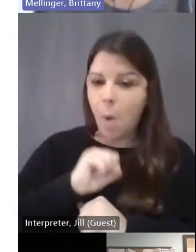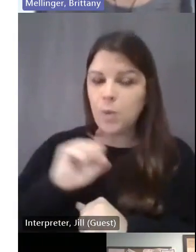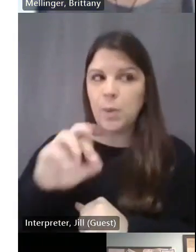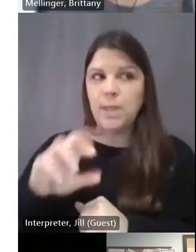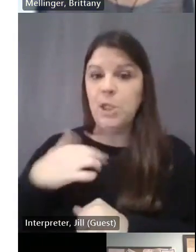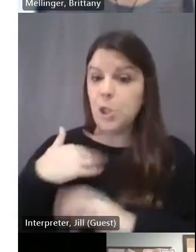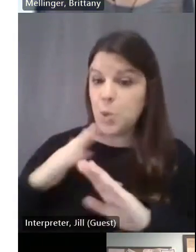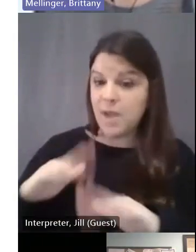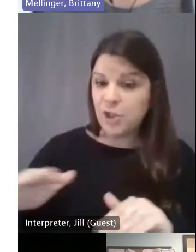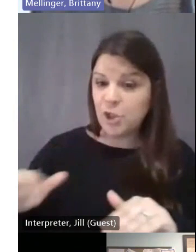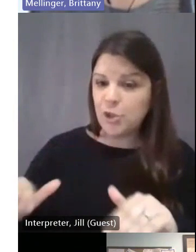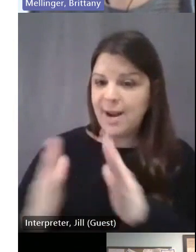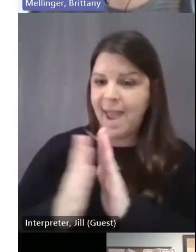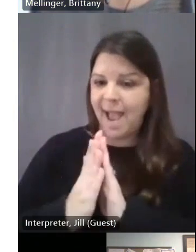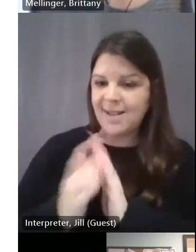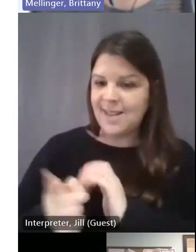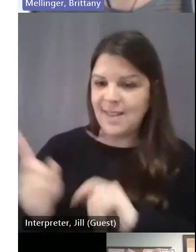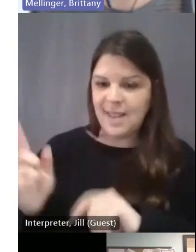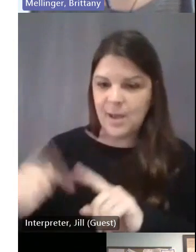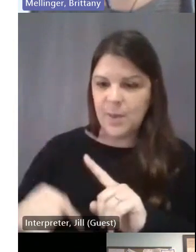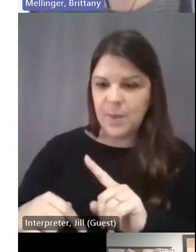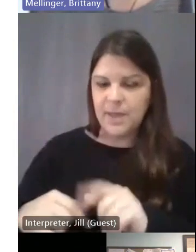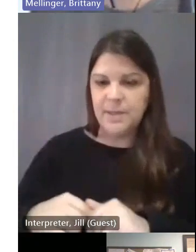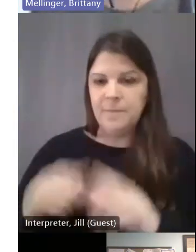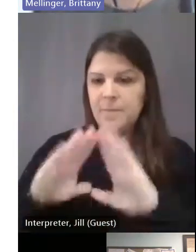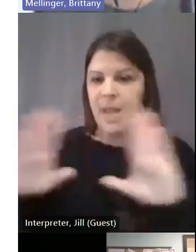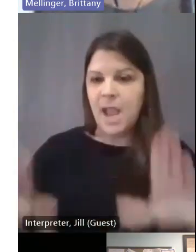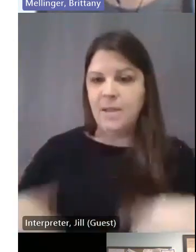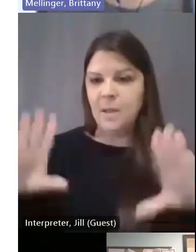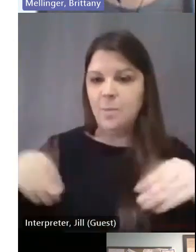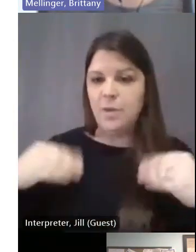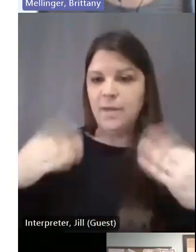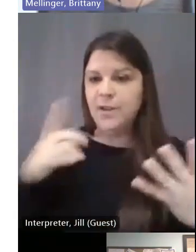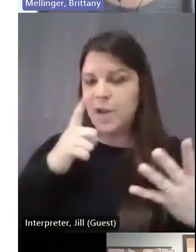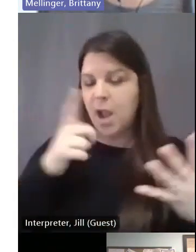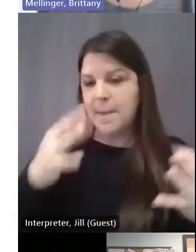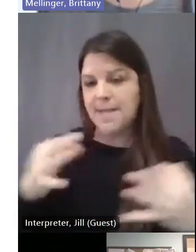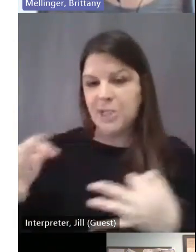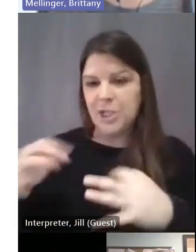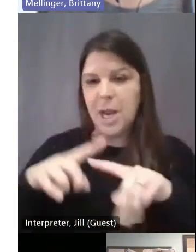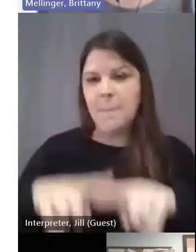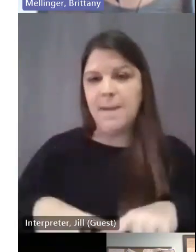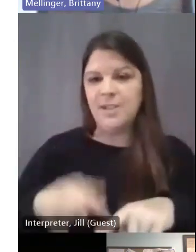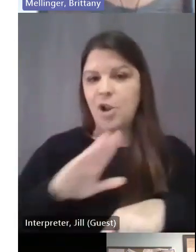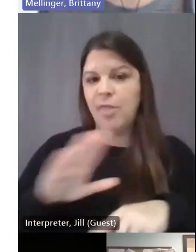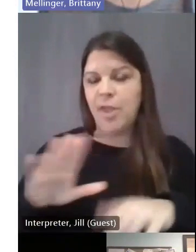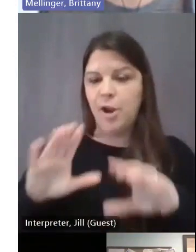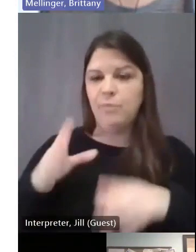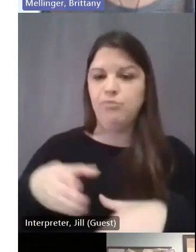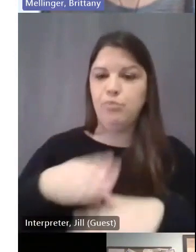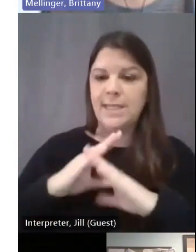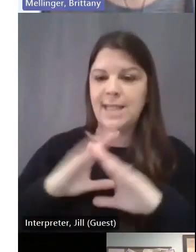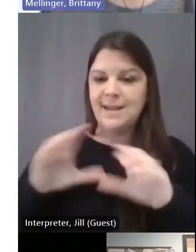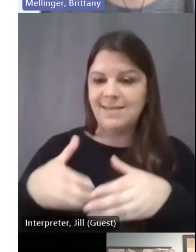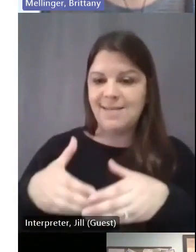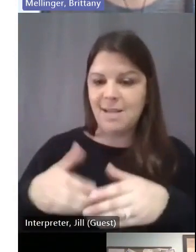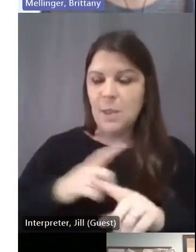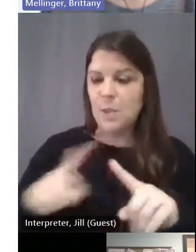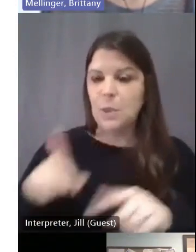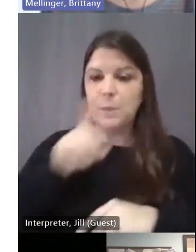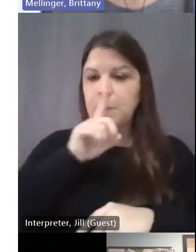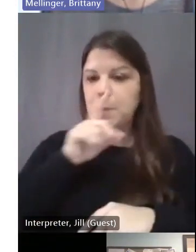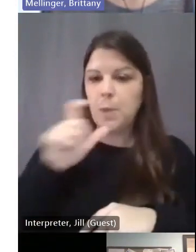children. So housing providers shouldn't be making decisions based on someone's protected class, so there's no need for them